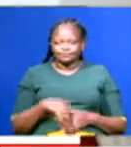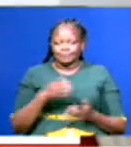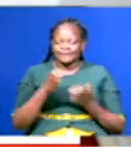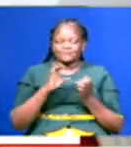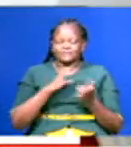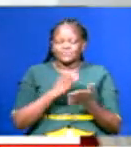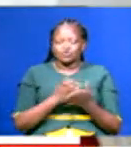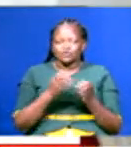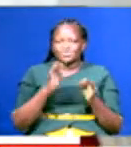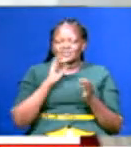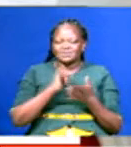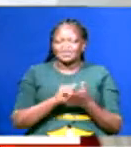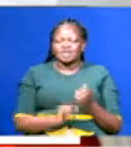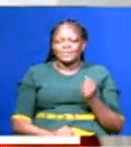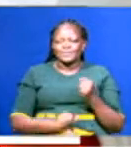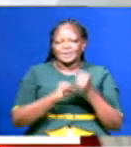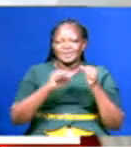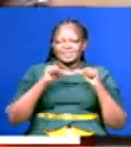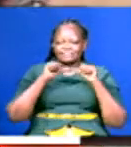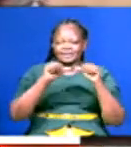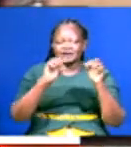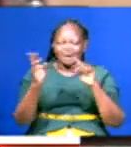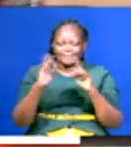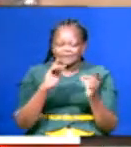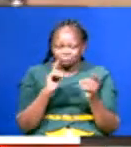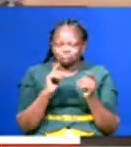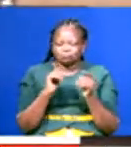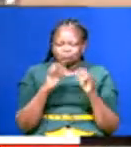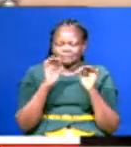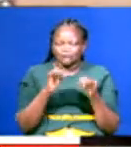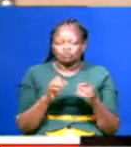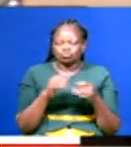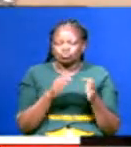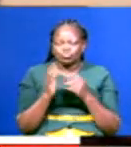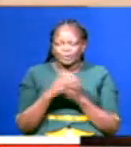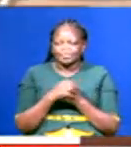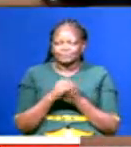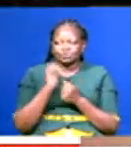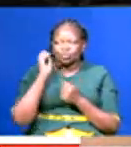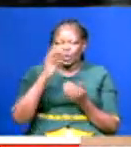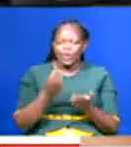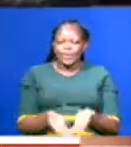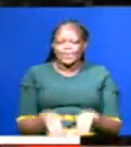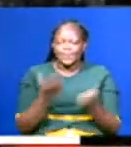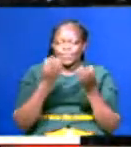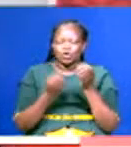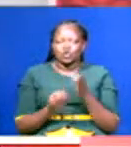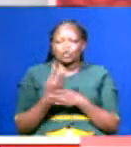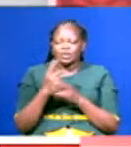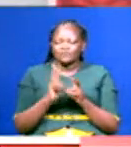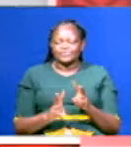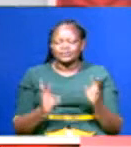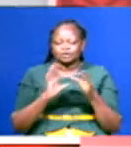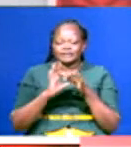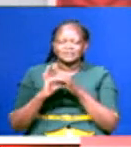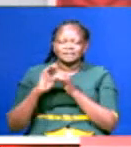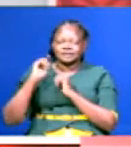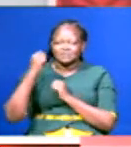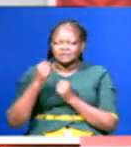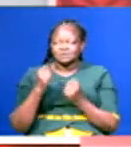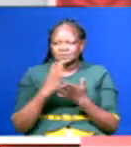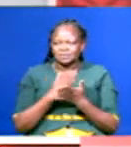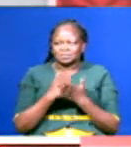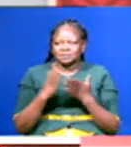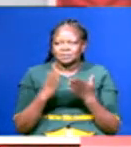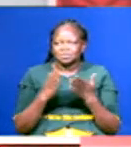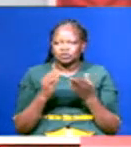that supporting sustainable and climate resilient agricultural practices will promote growth of value chains in Kenya. The sector is